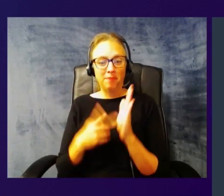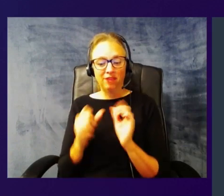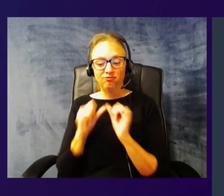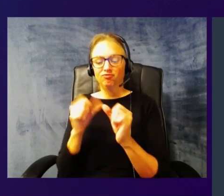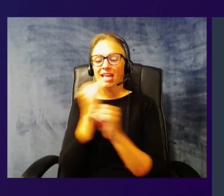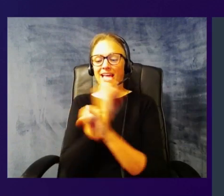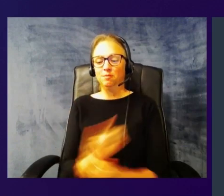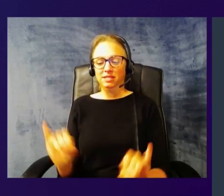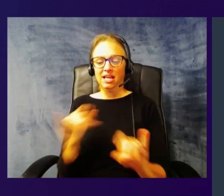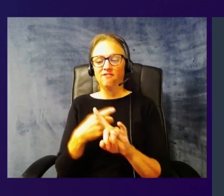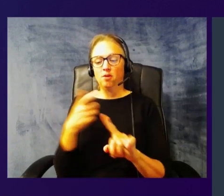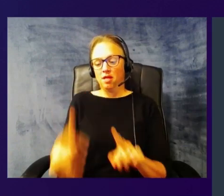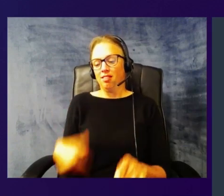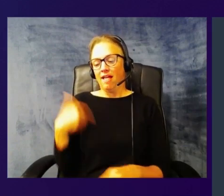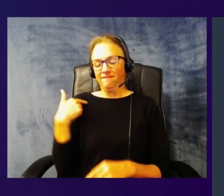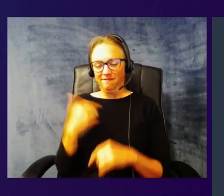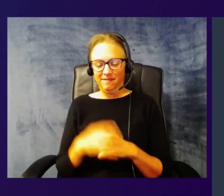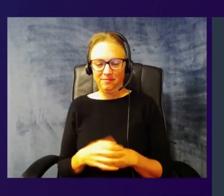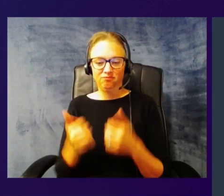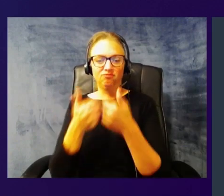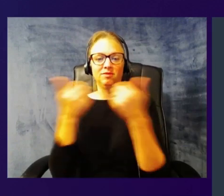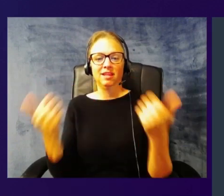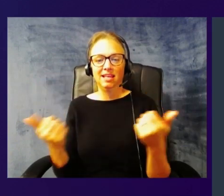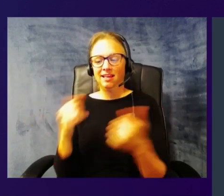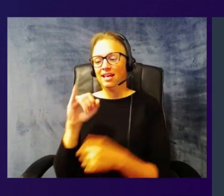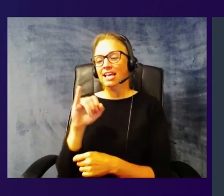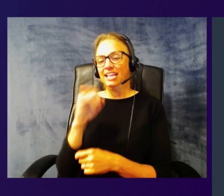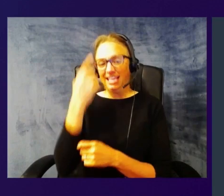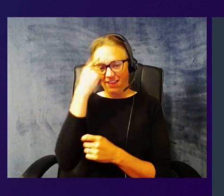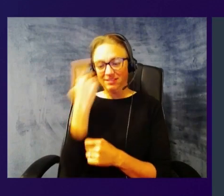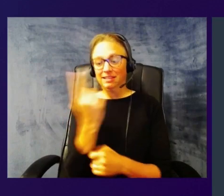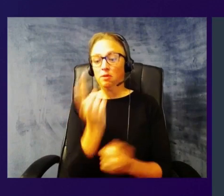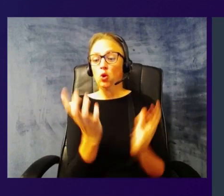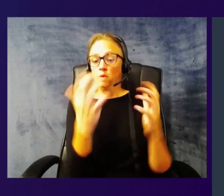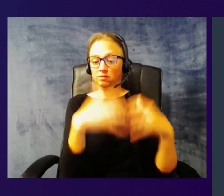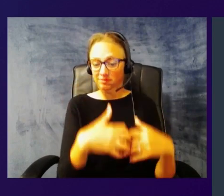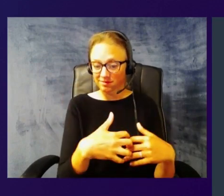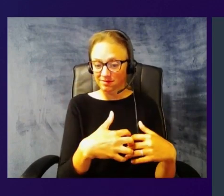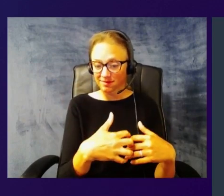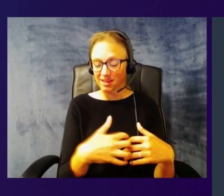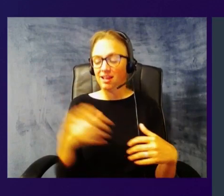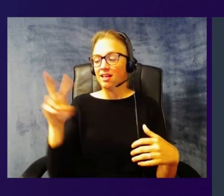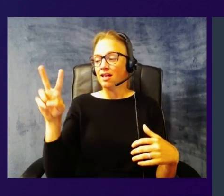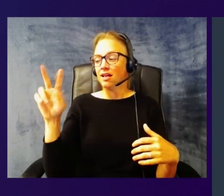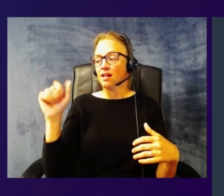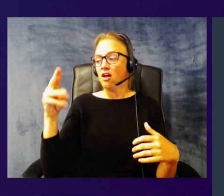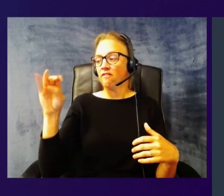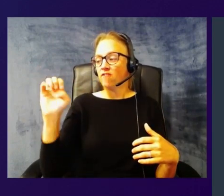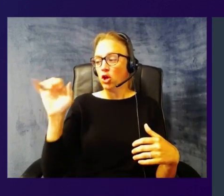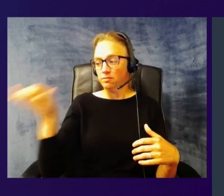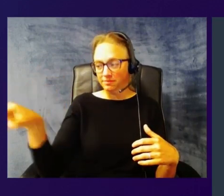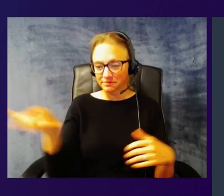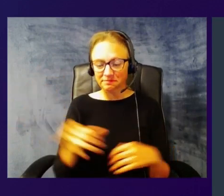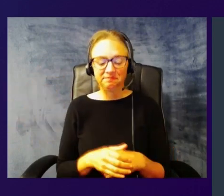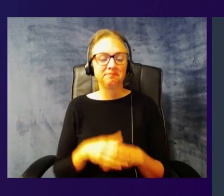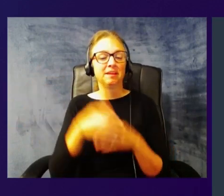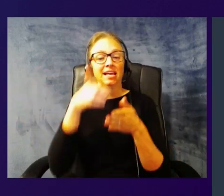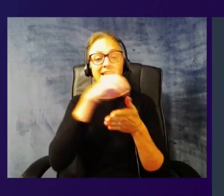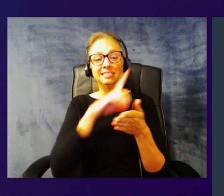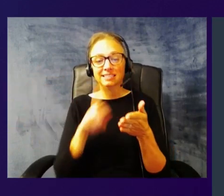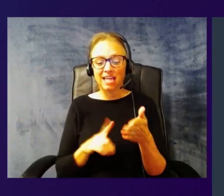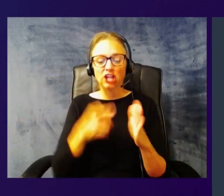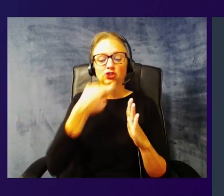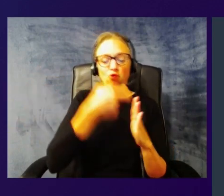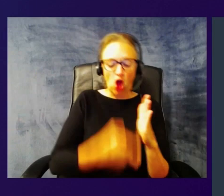the life of your instance. So if an instance happens to go down, your volume remains. It's designed so you can optimize cost and